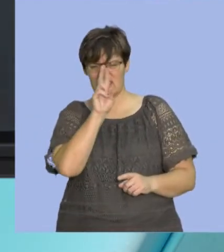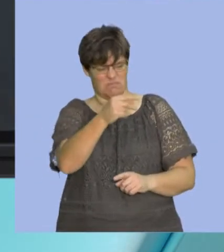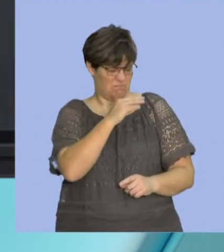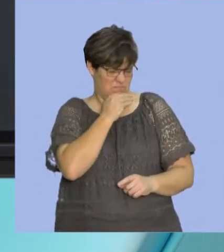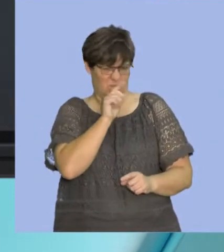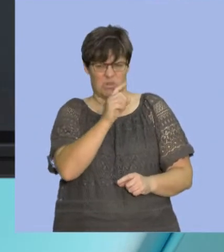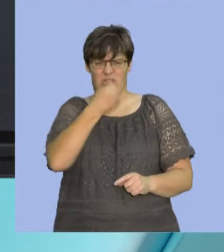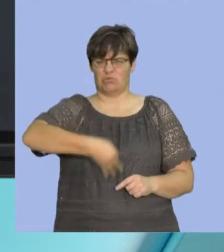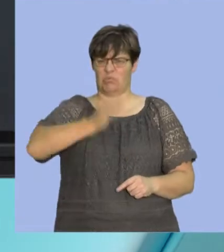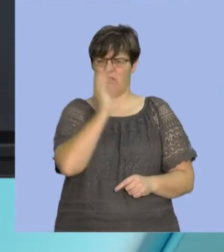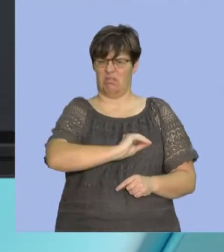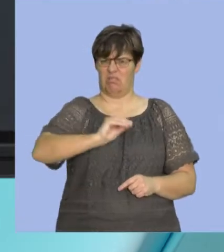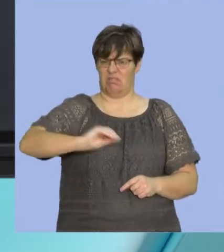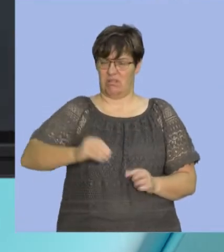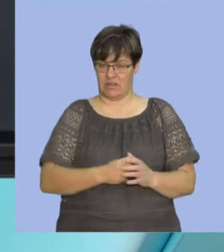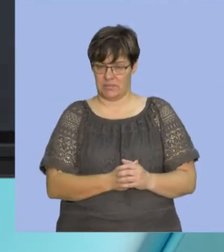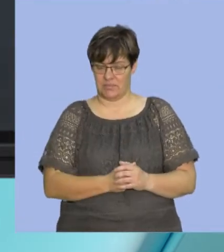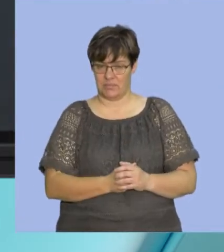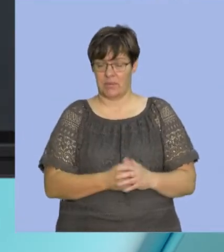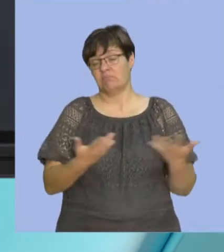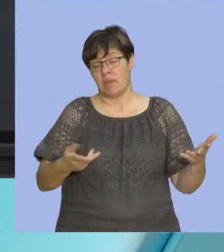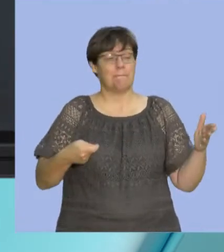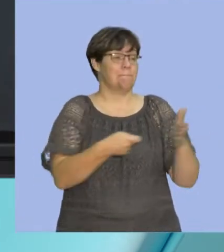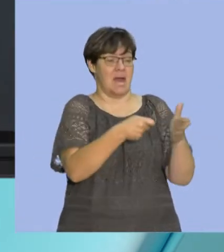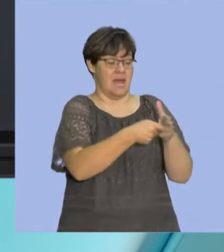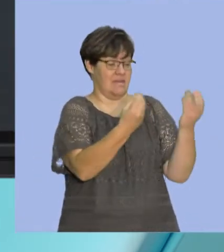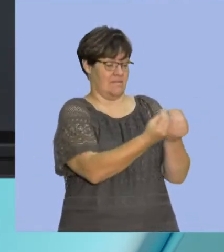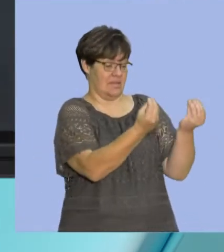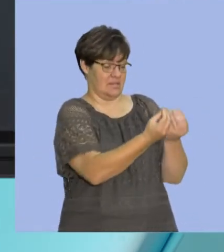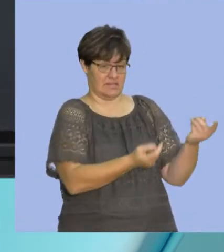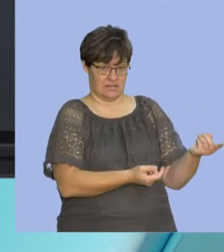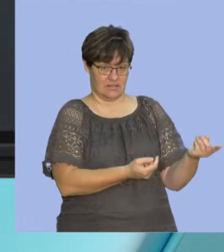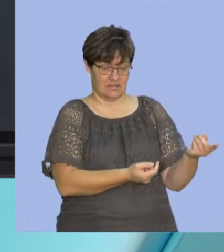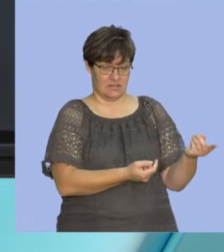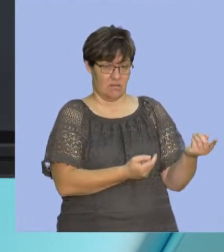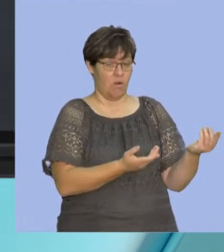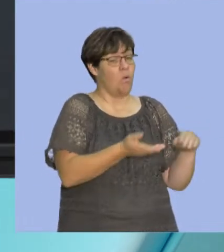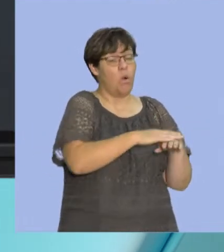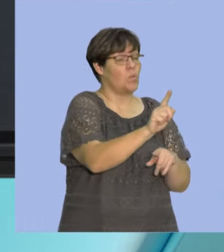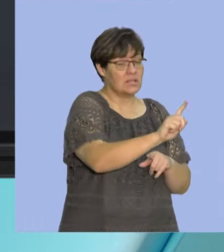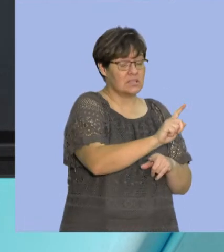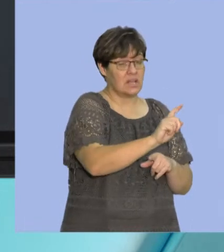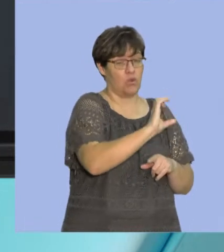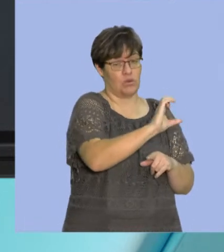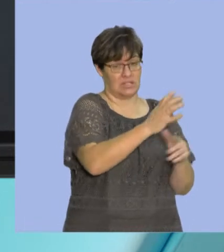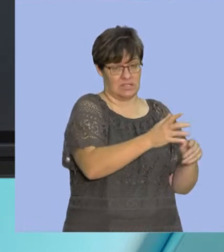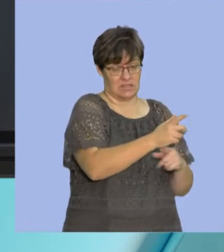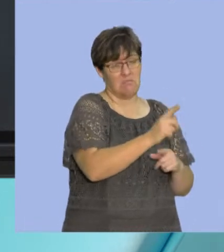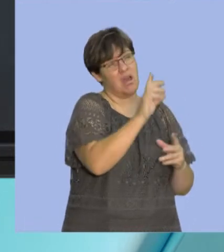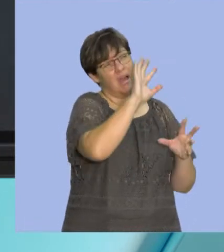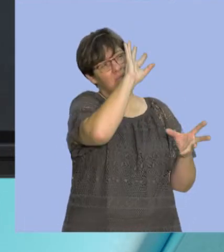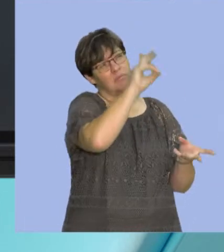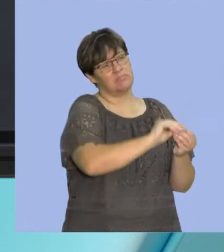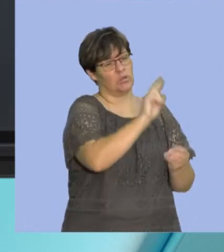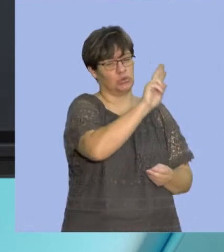saying. If we bought goods on credit to the value of 200,000